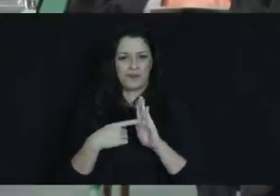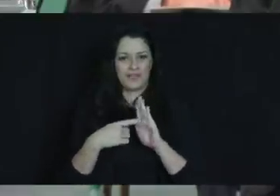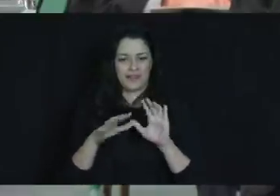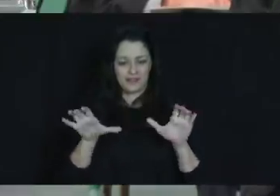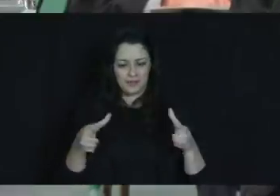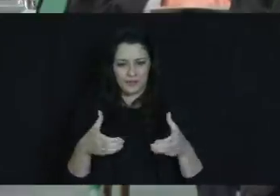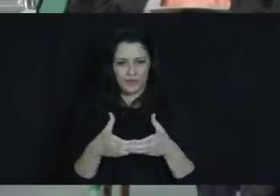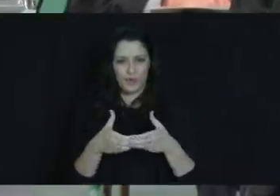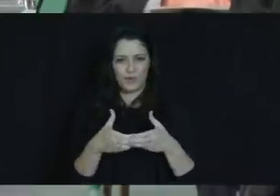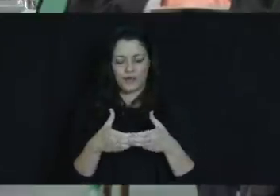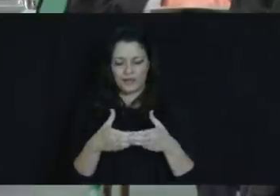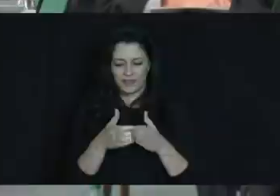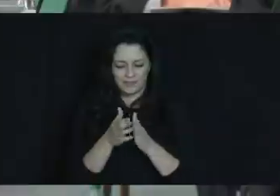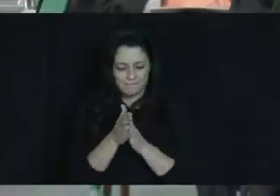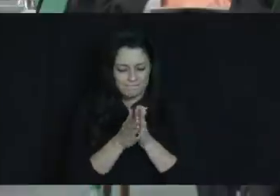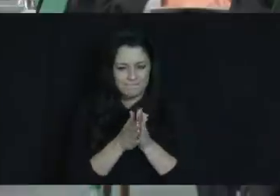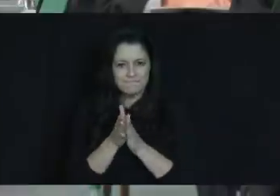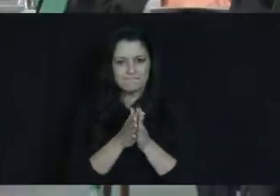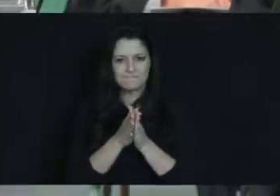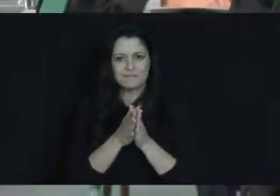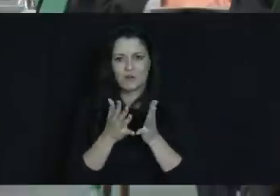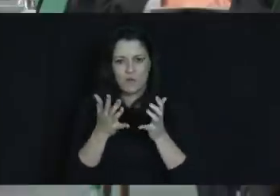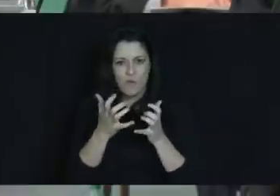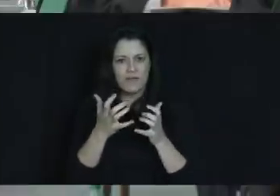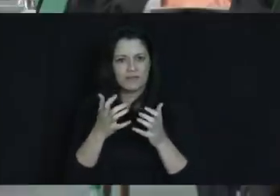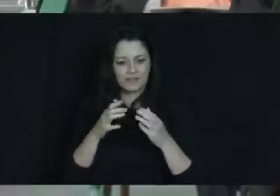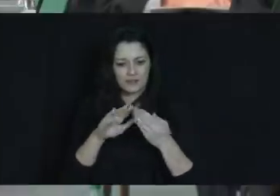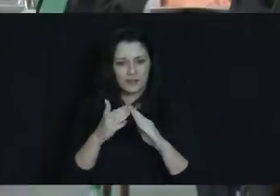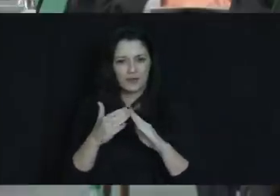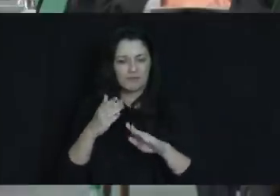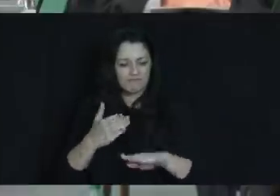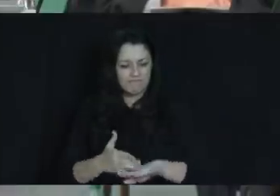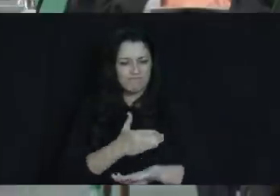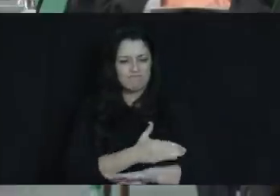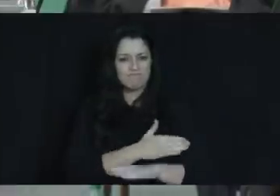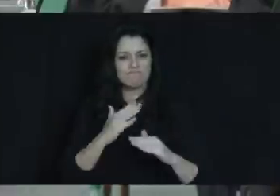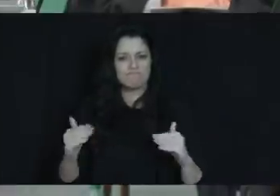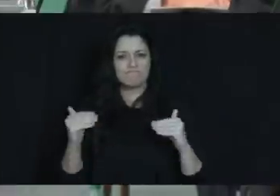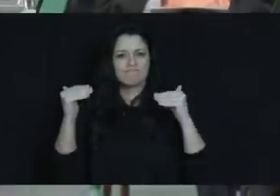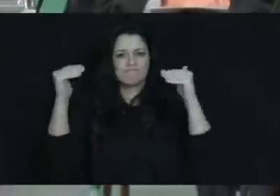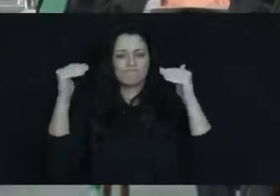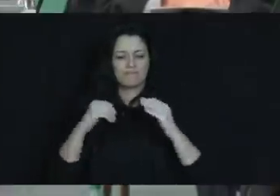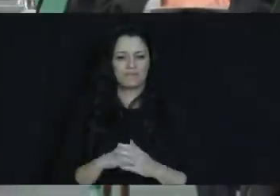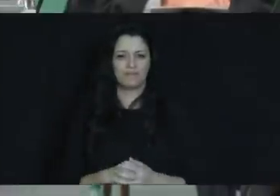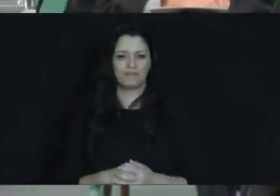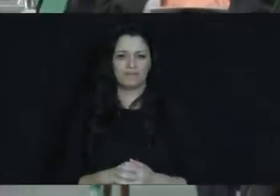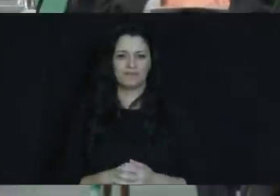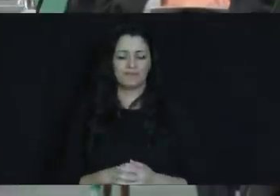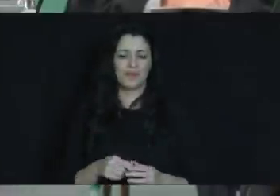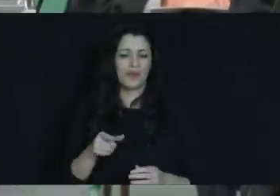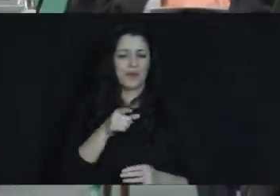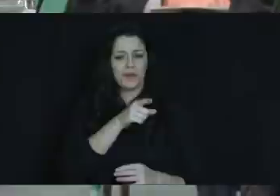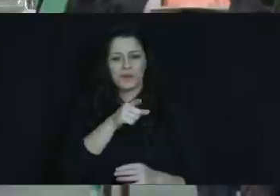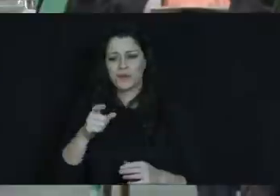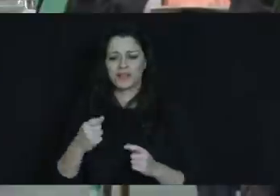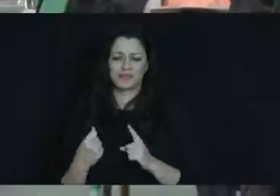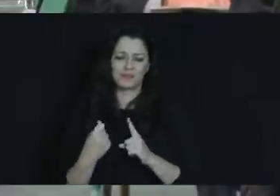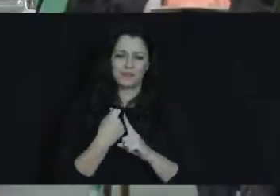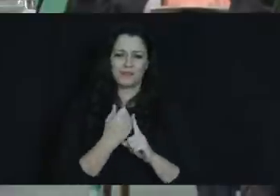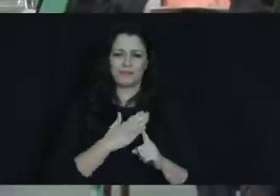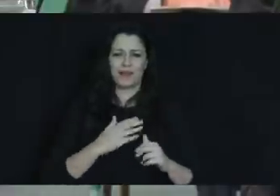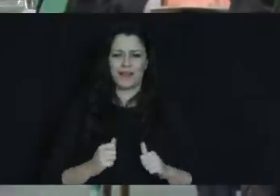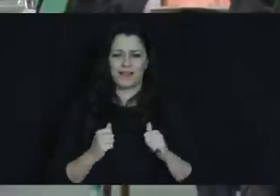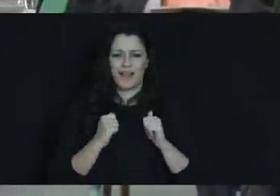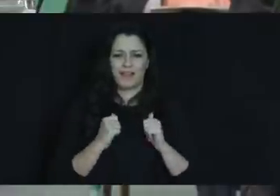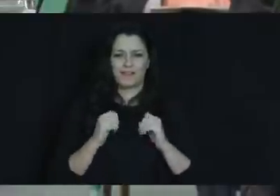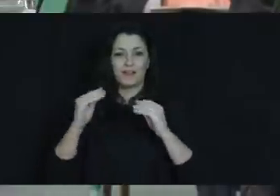better place. Class of 2021, you have made a huge impact on my life, your professors' lives, and